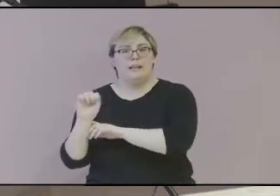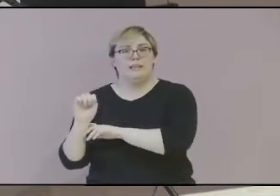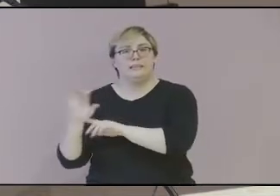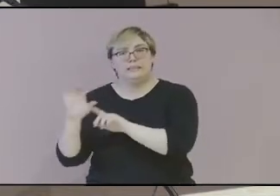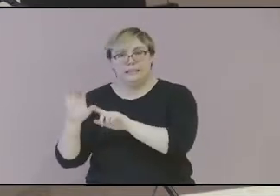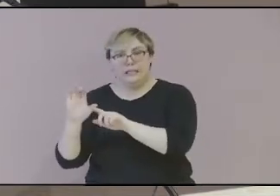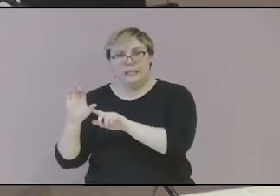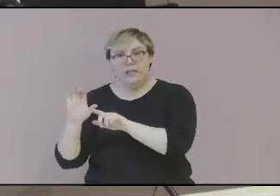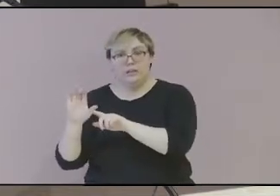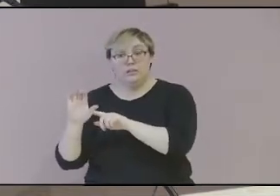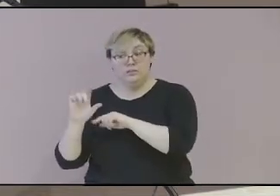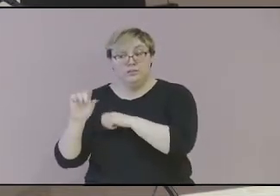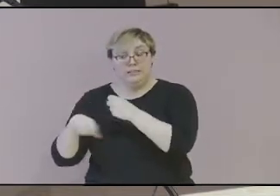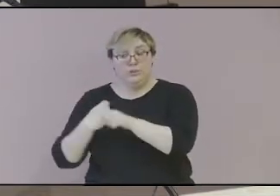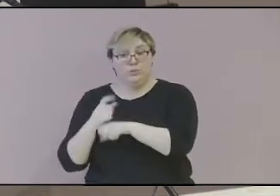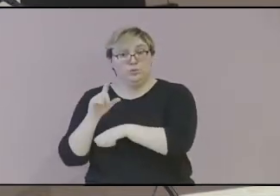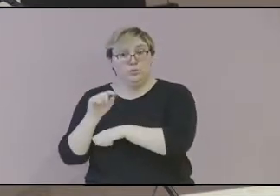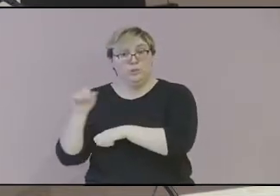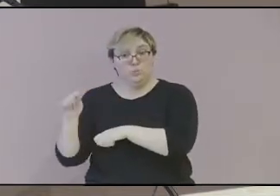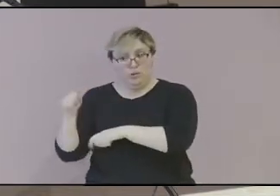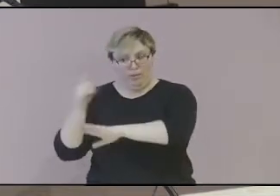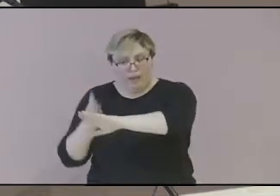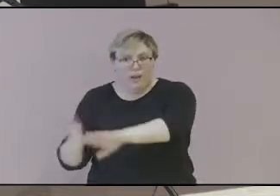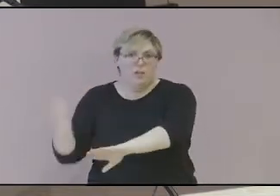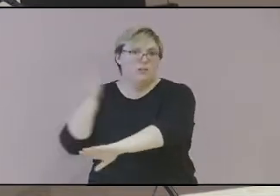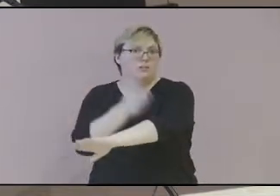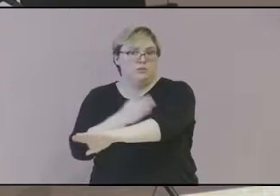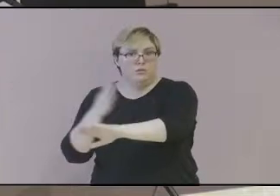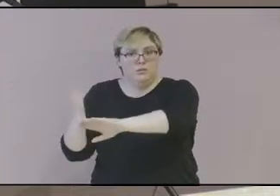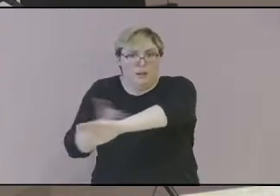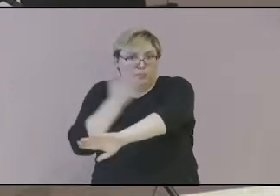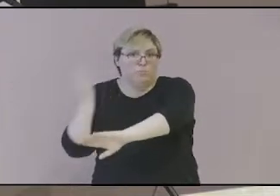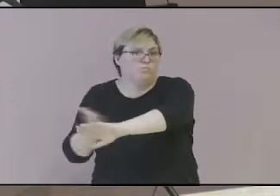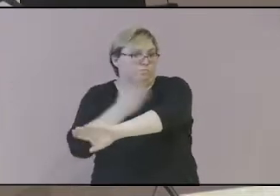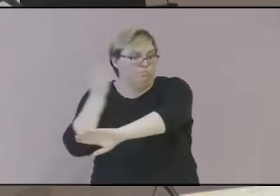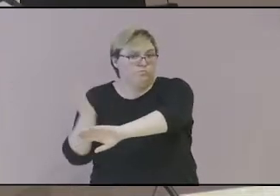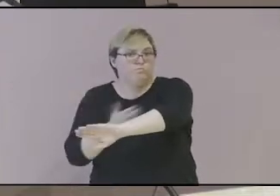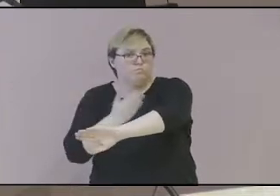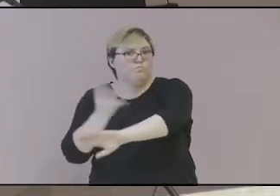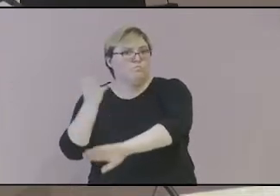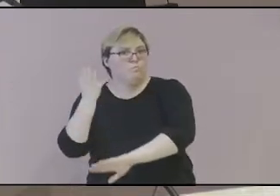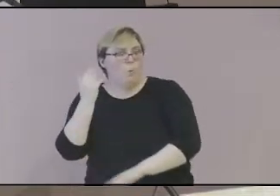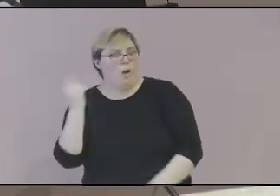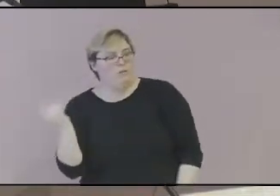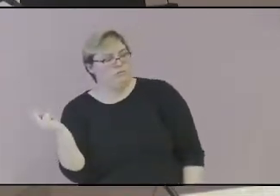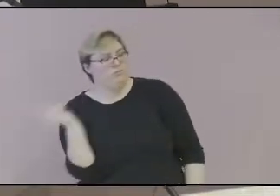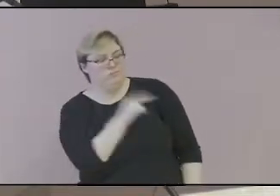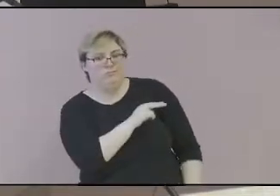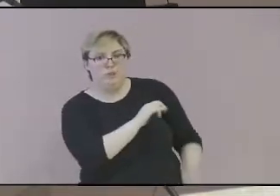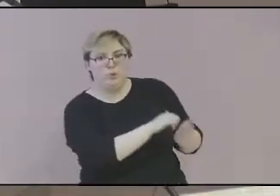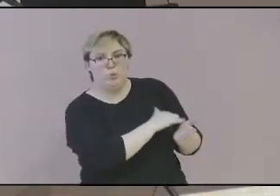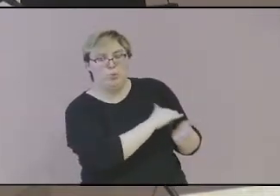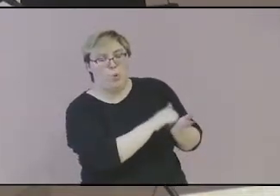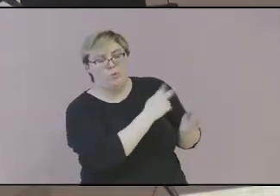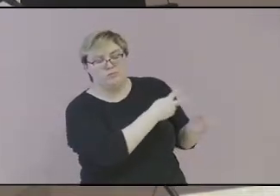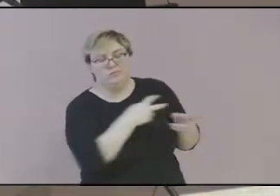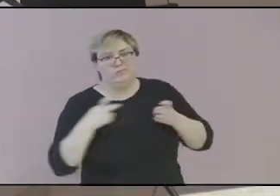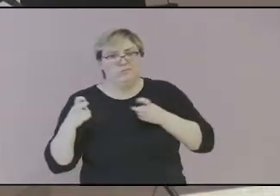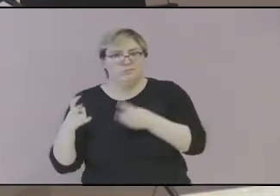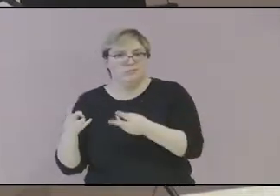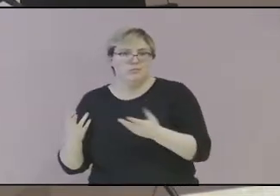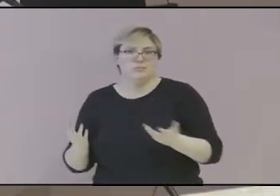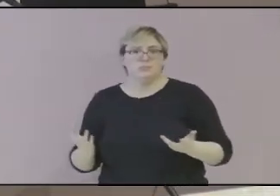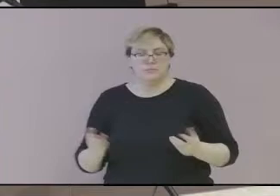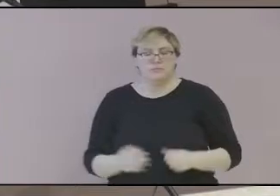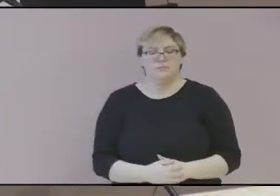in 2020, and they extensively engaged with the New York protocols during that process. Now, most disability activists